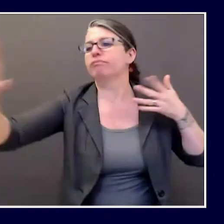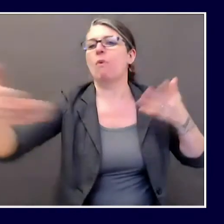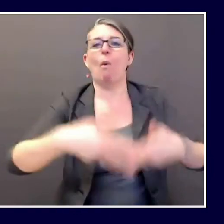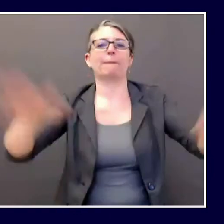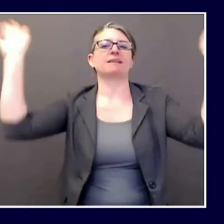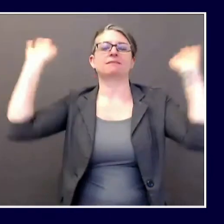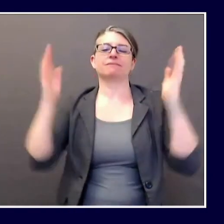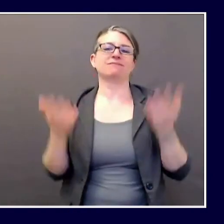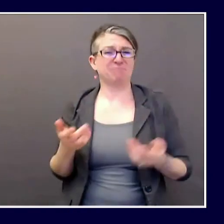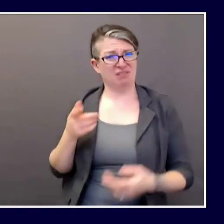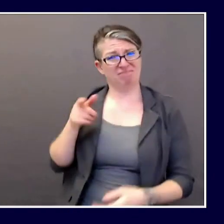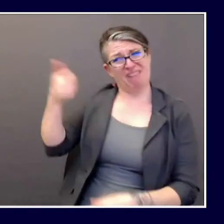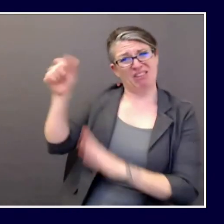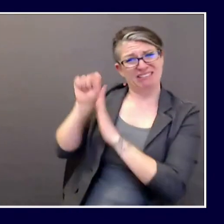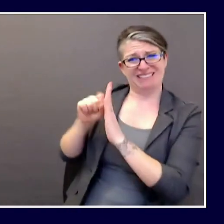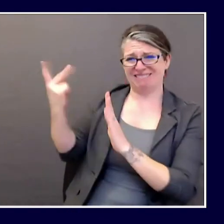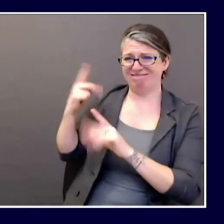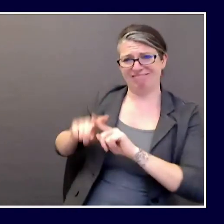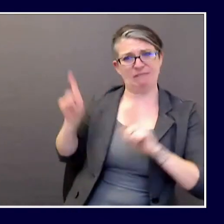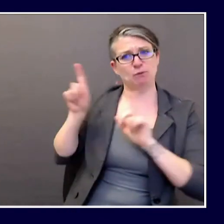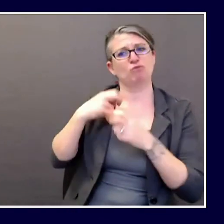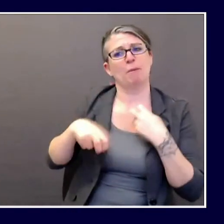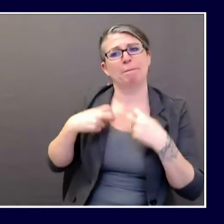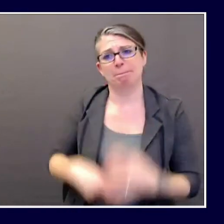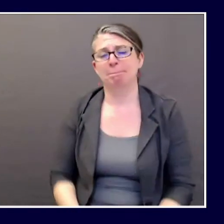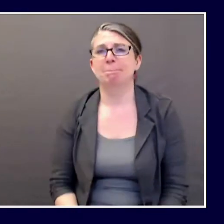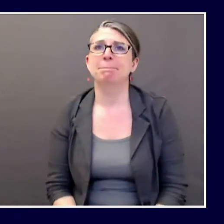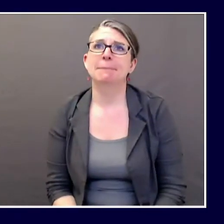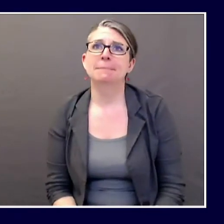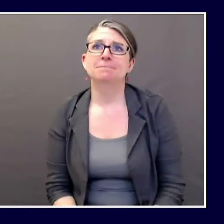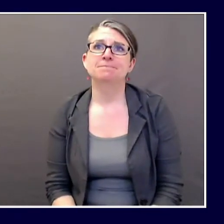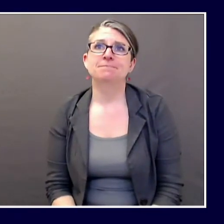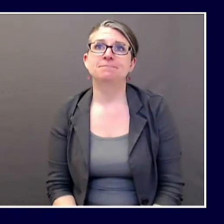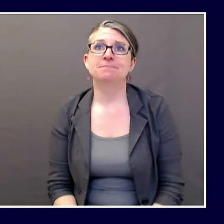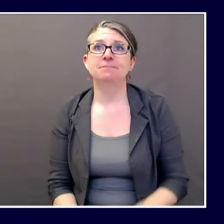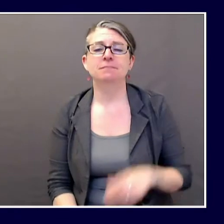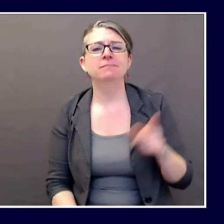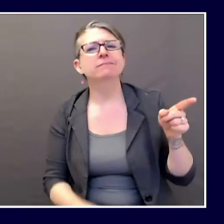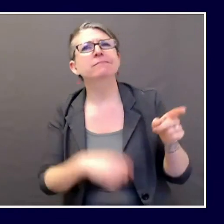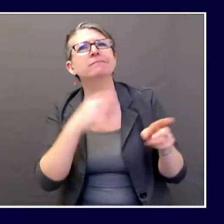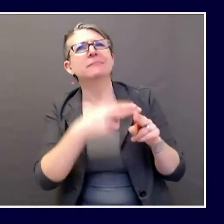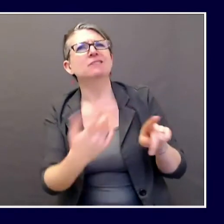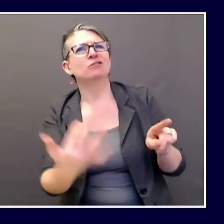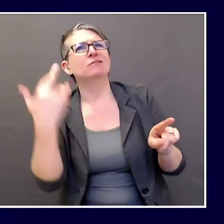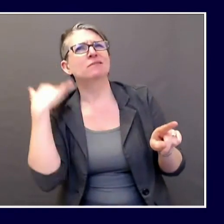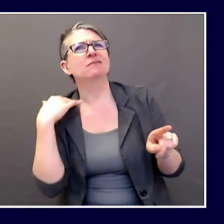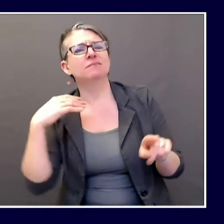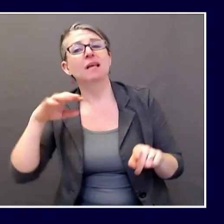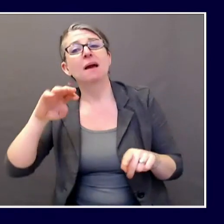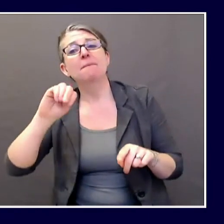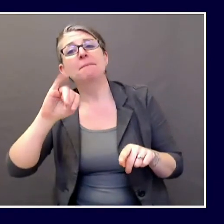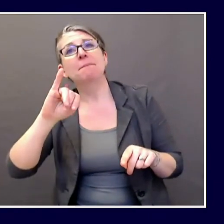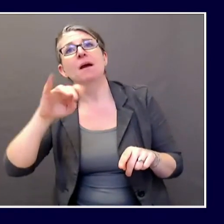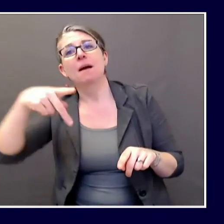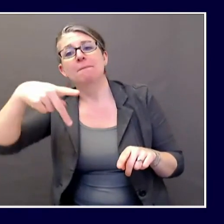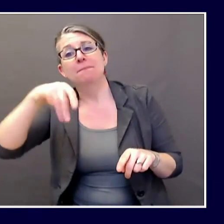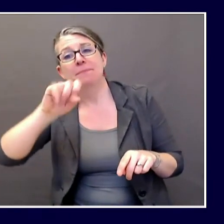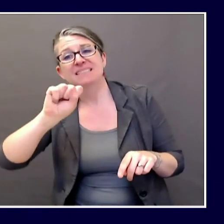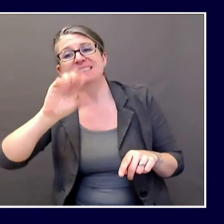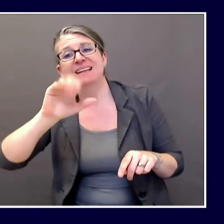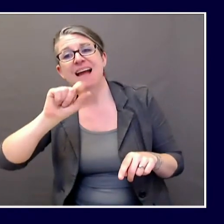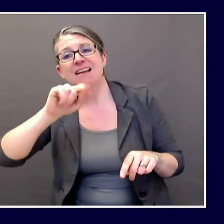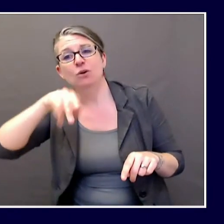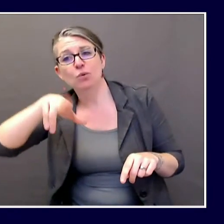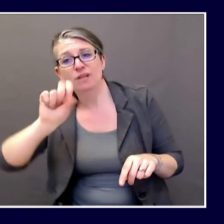there? No, Joe, you're right. So, the reason Piscataquis County draws our attention